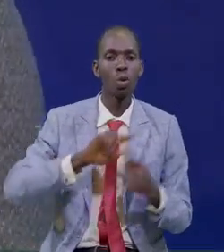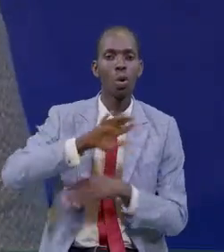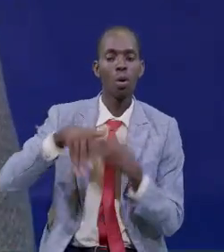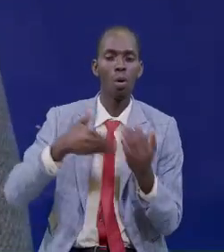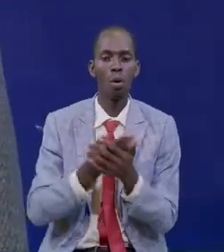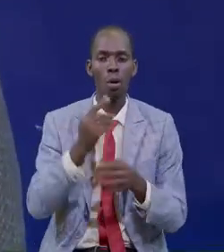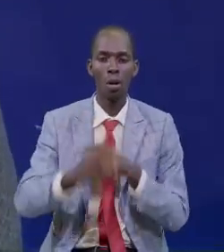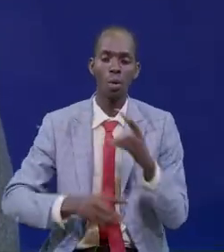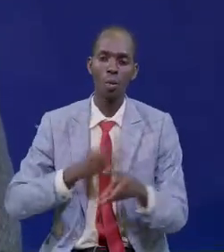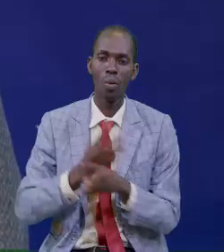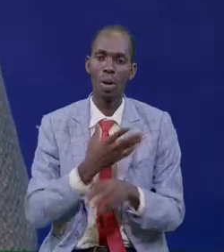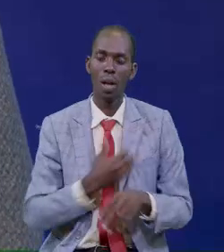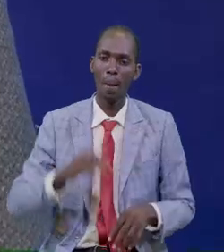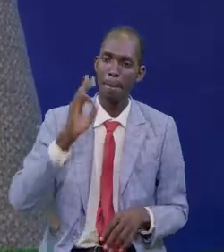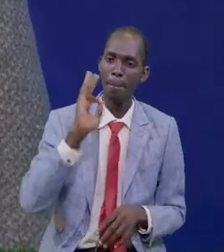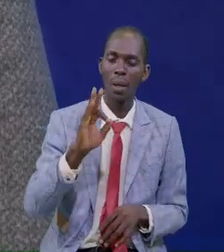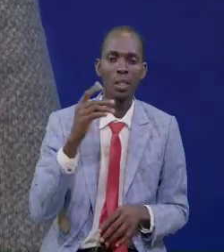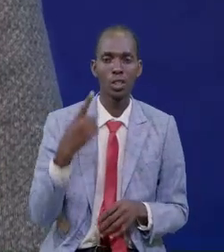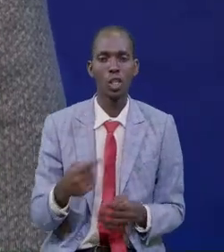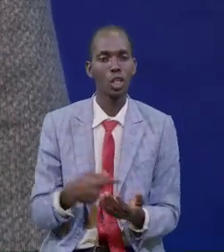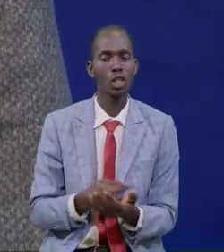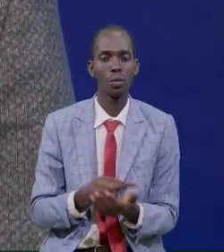to every creature.